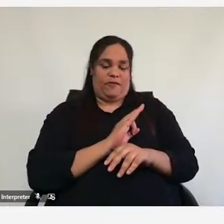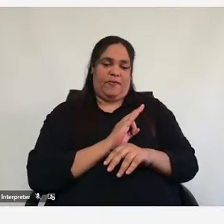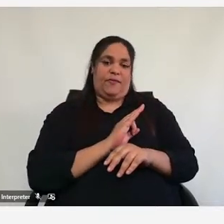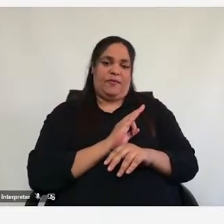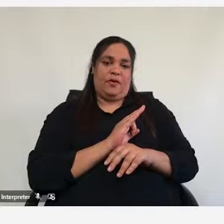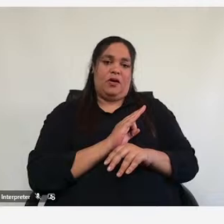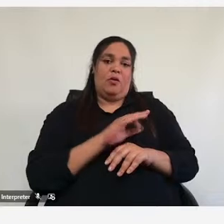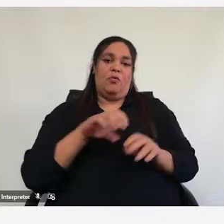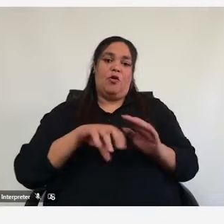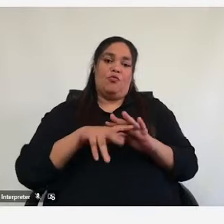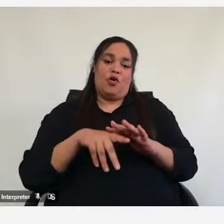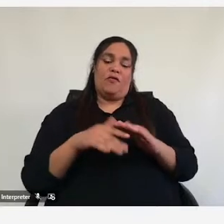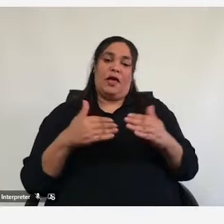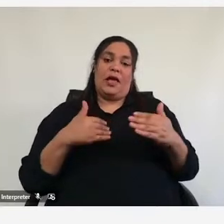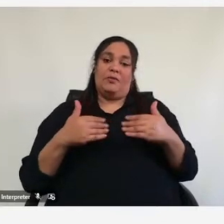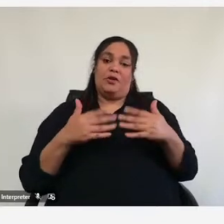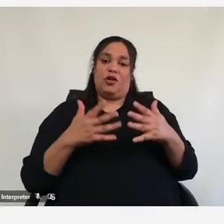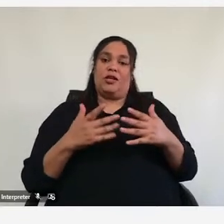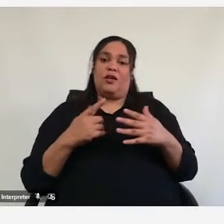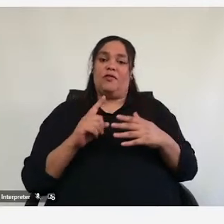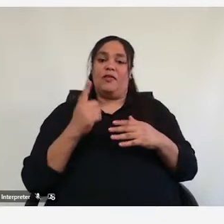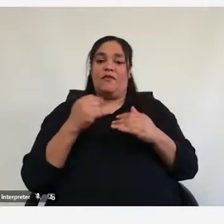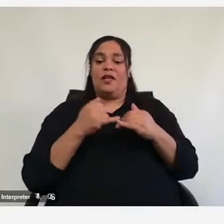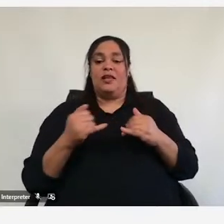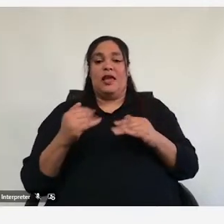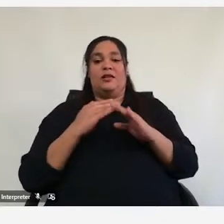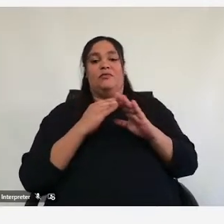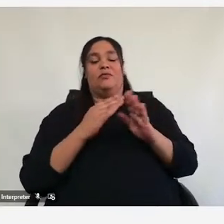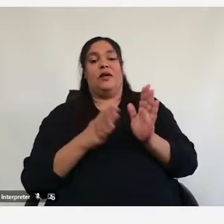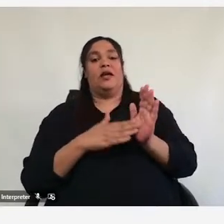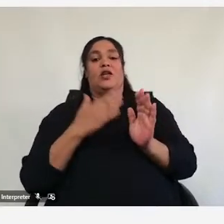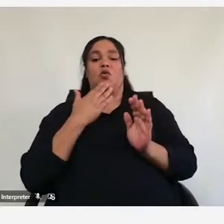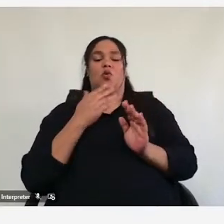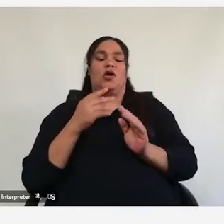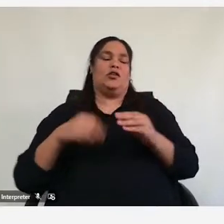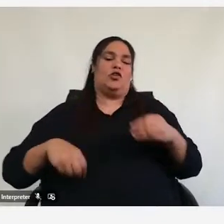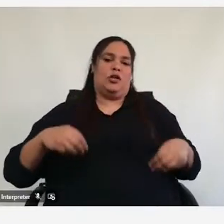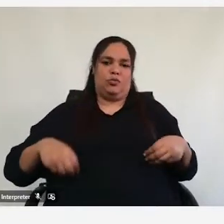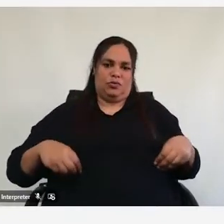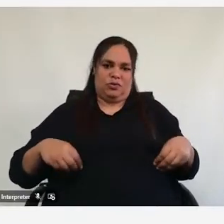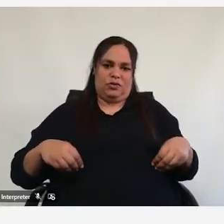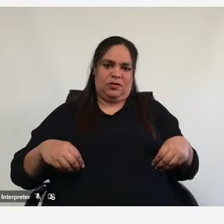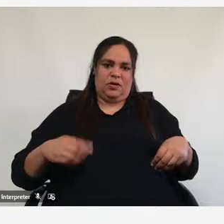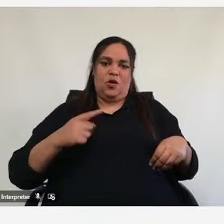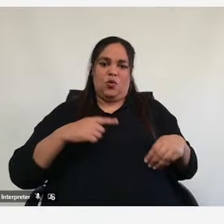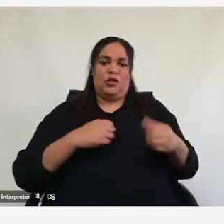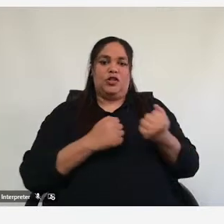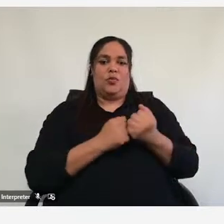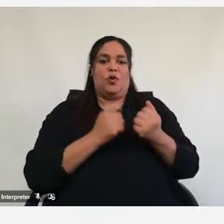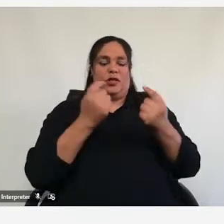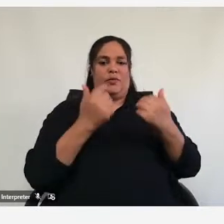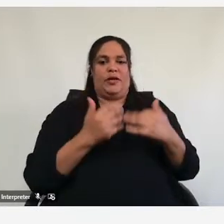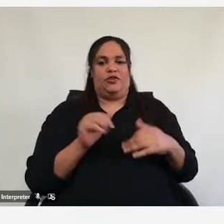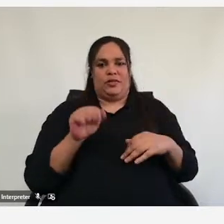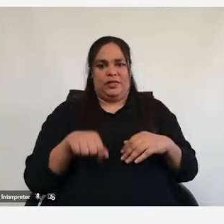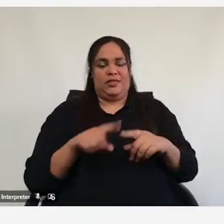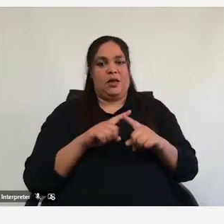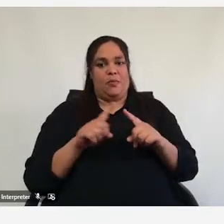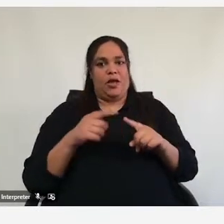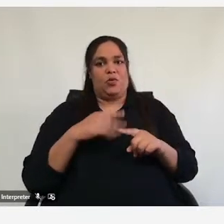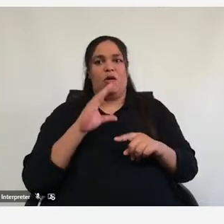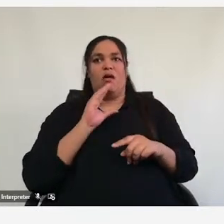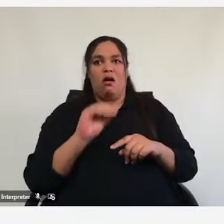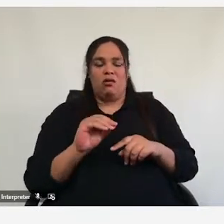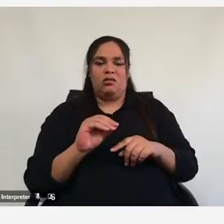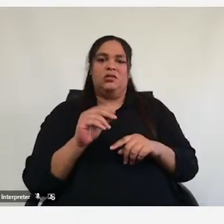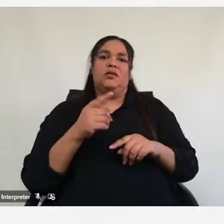the province and administrators are the first line of defense against corruption. We support this budget, but we ask